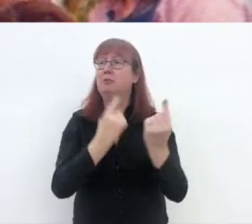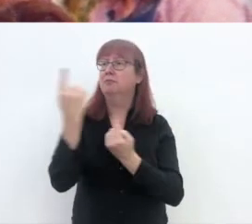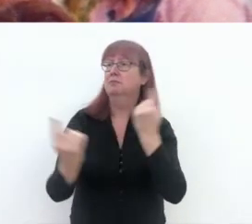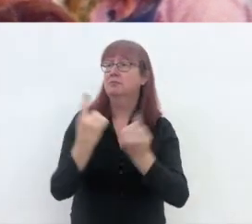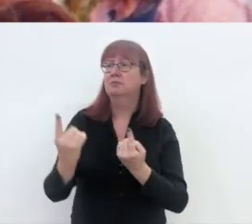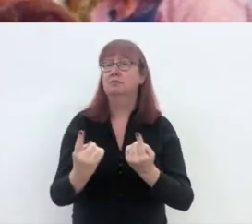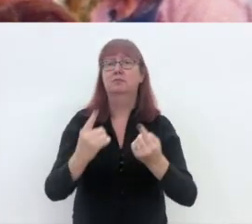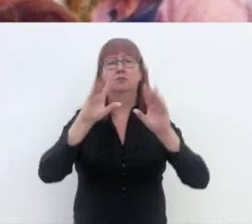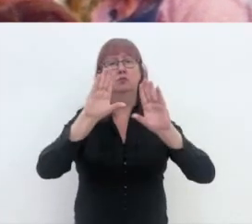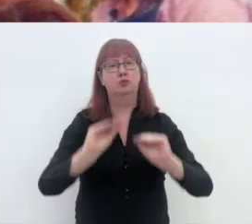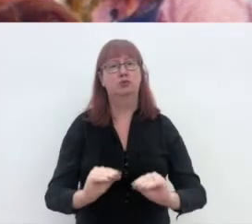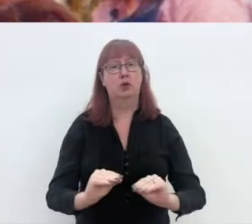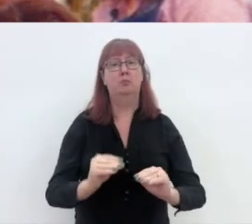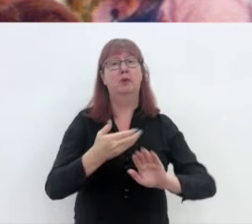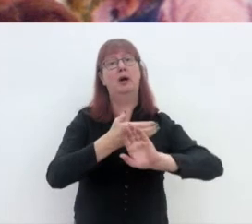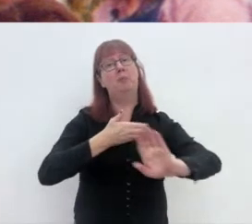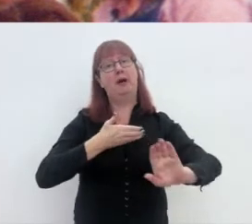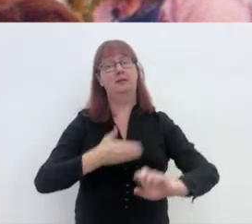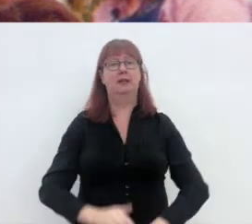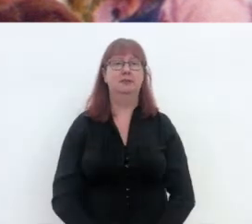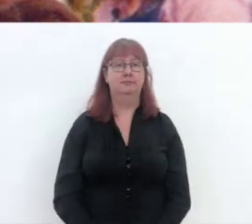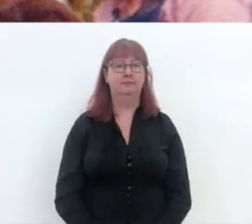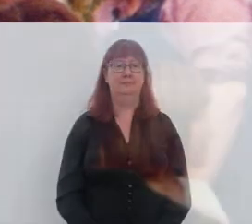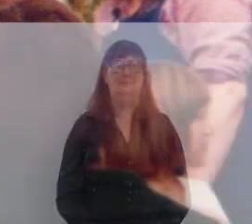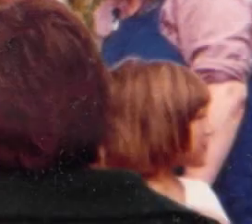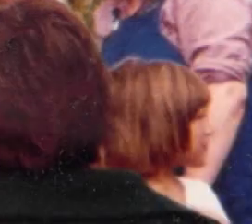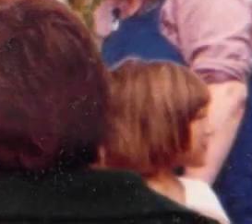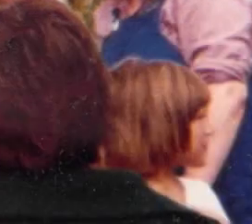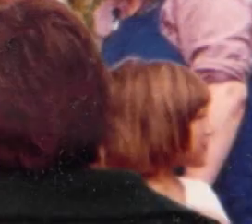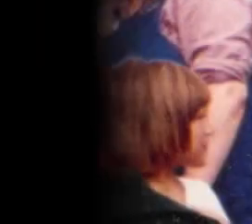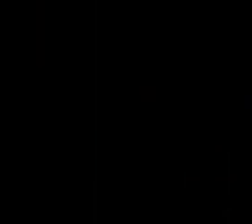the fight to bring an end to the evil that was apartheid